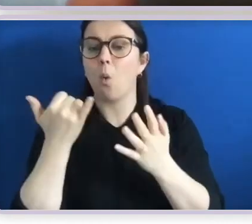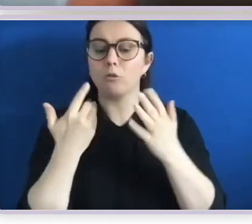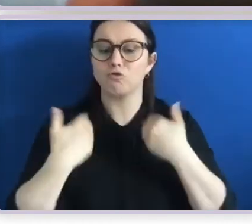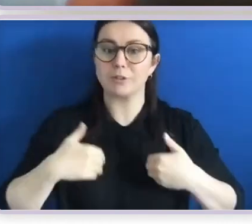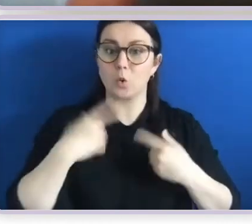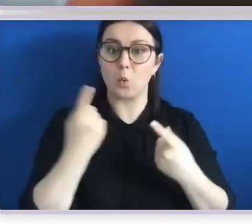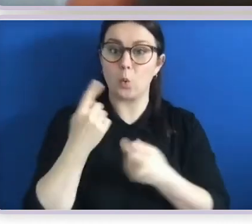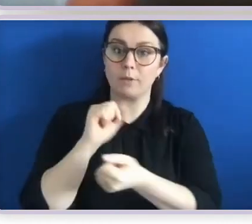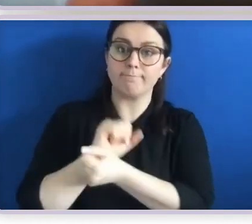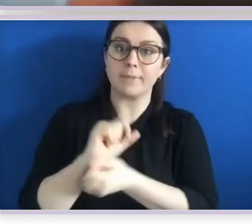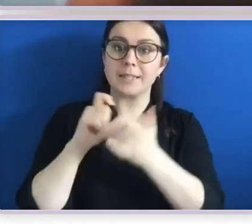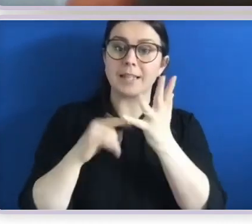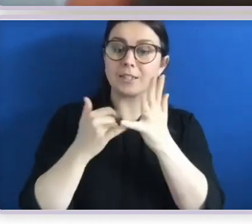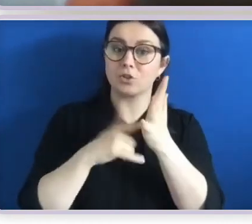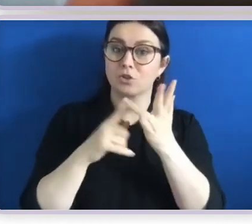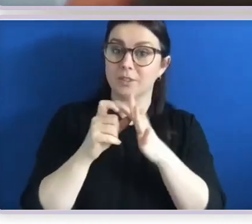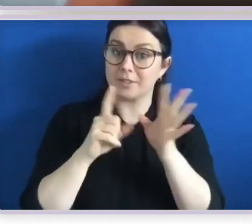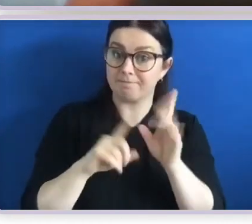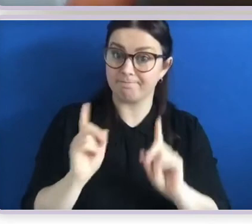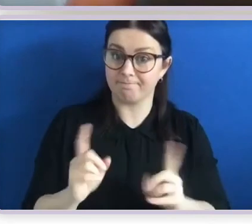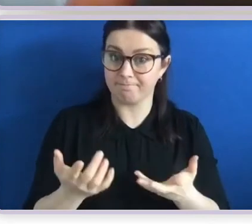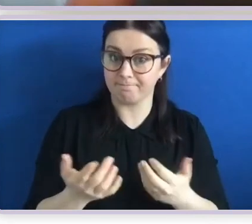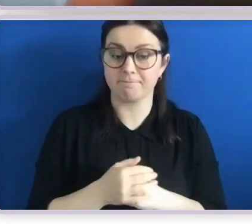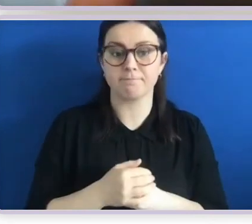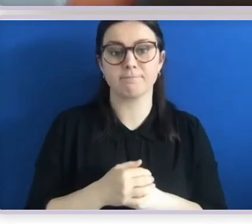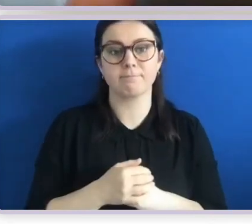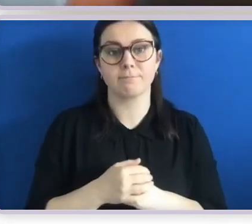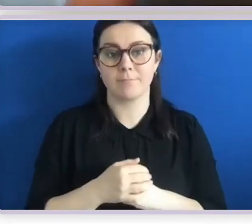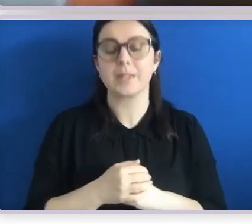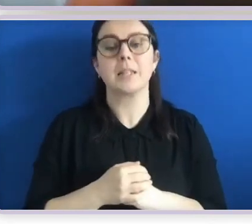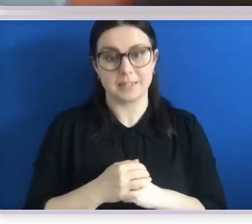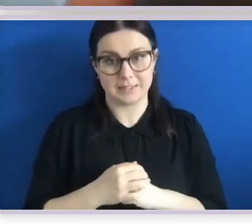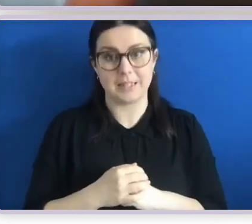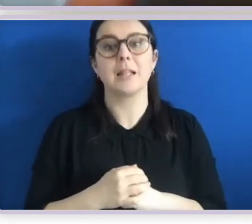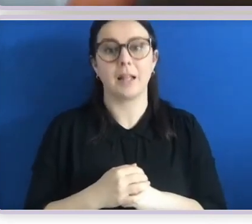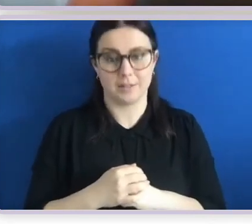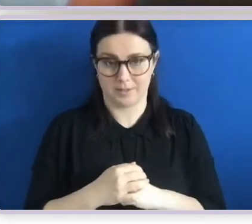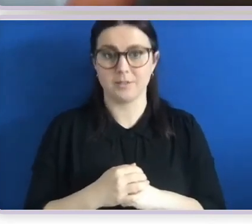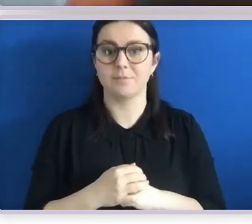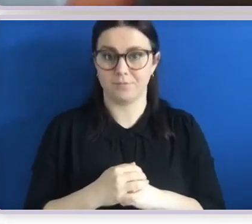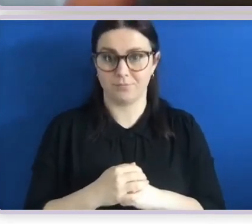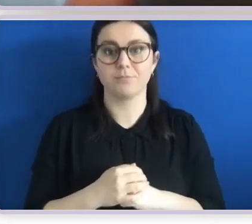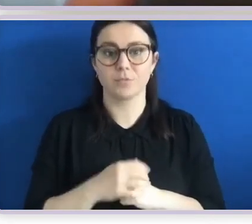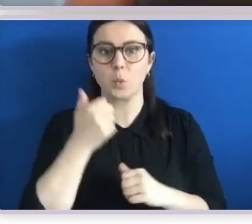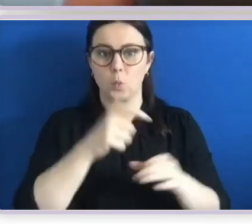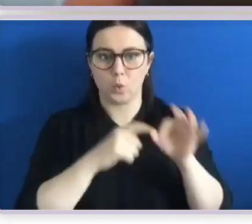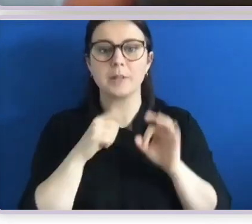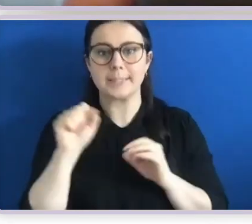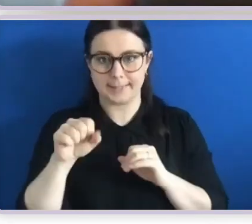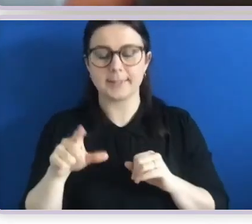Yeah, good question. We do that. This scheme does cover those settings, forensic